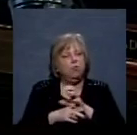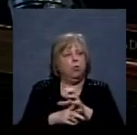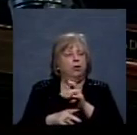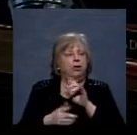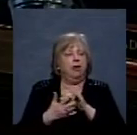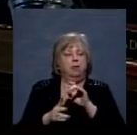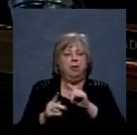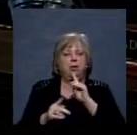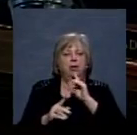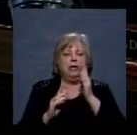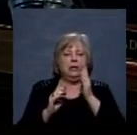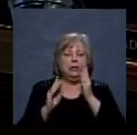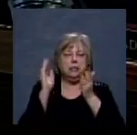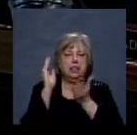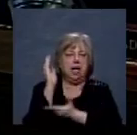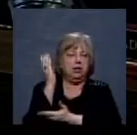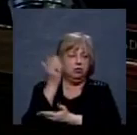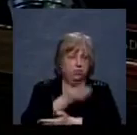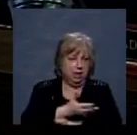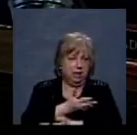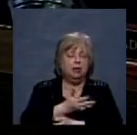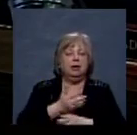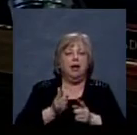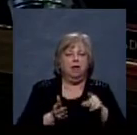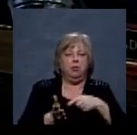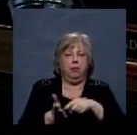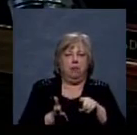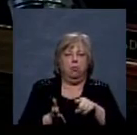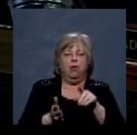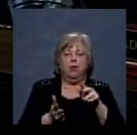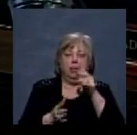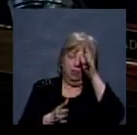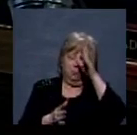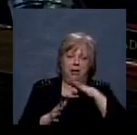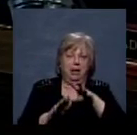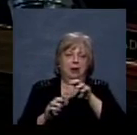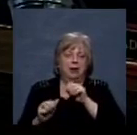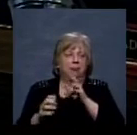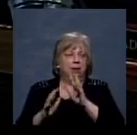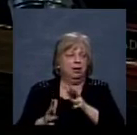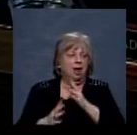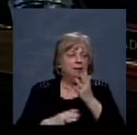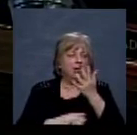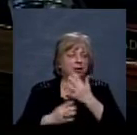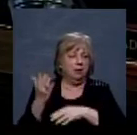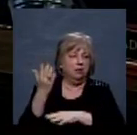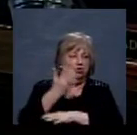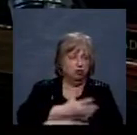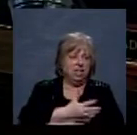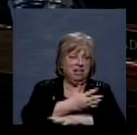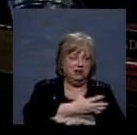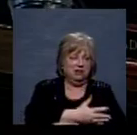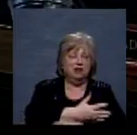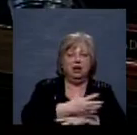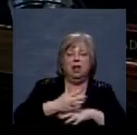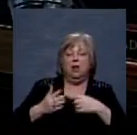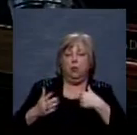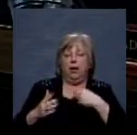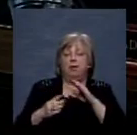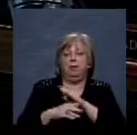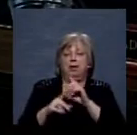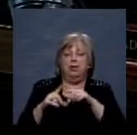them. That man finally left, and he left all of his trees right there. And then although we had his business card and everything, I was told that